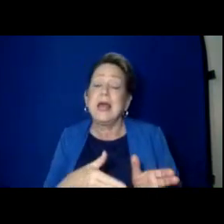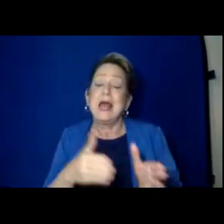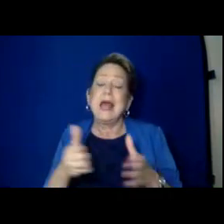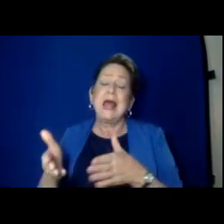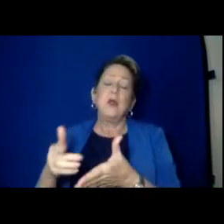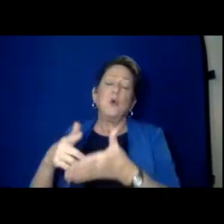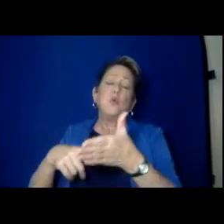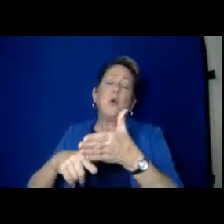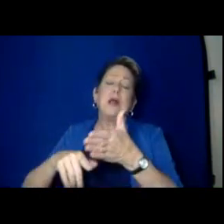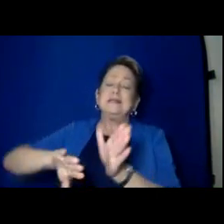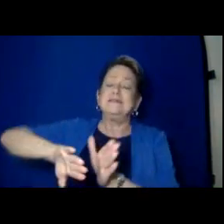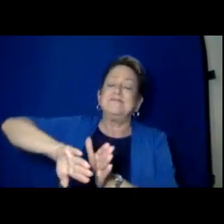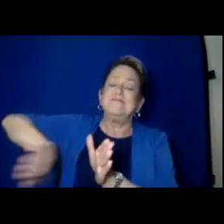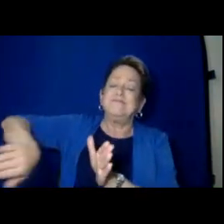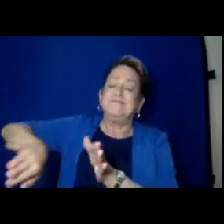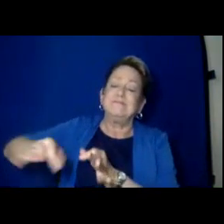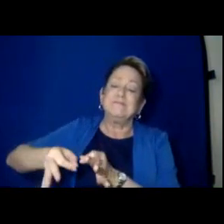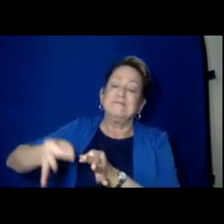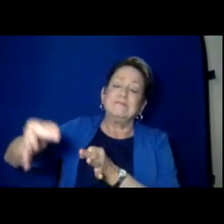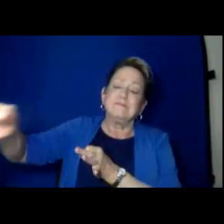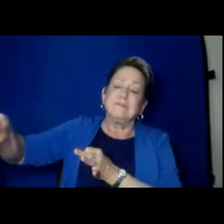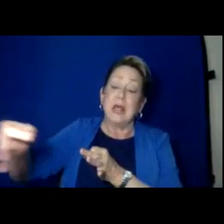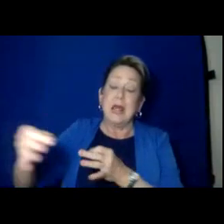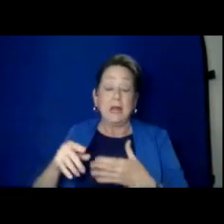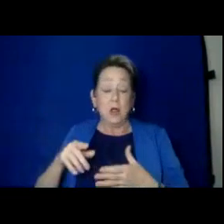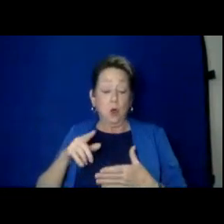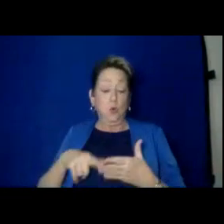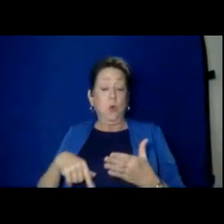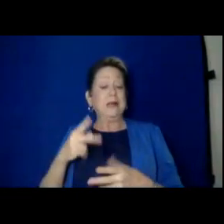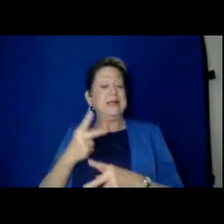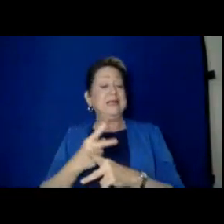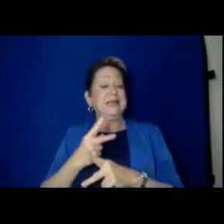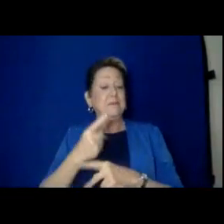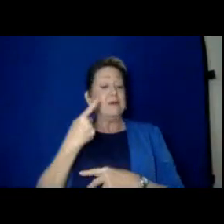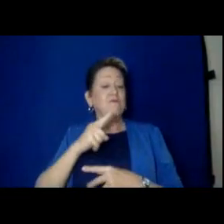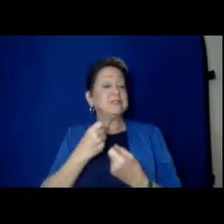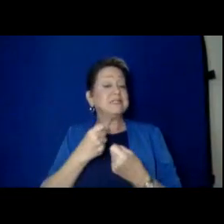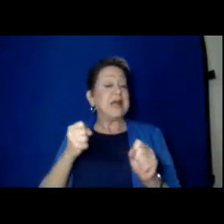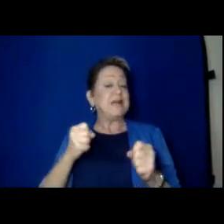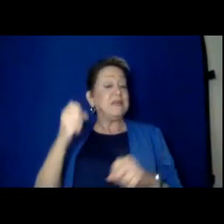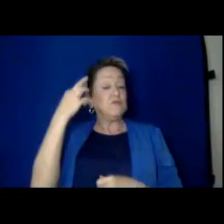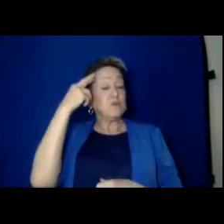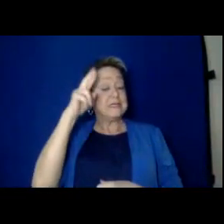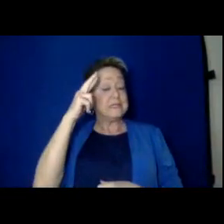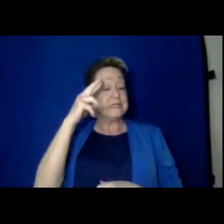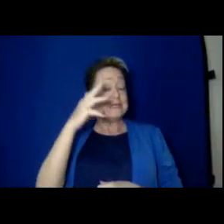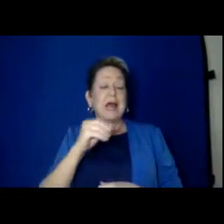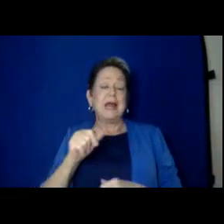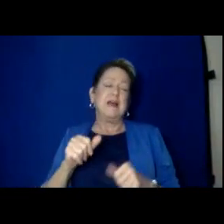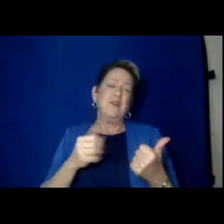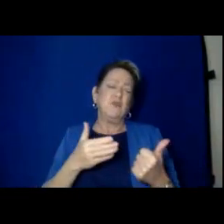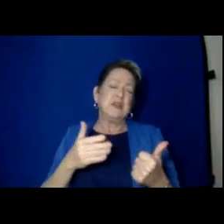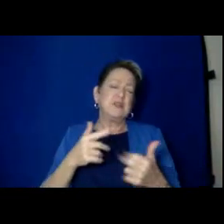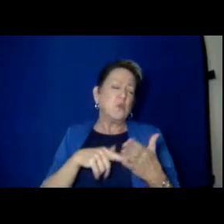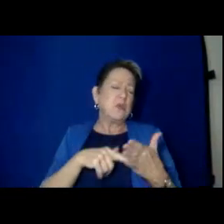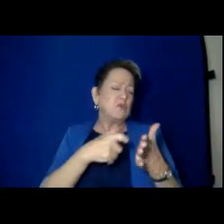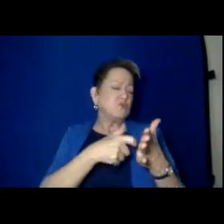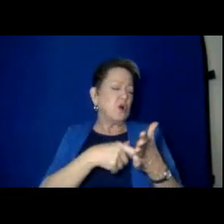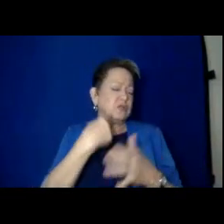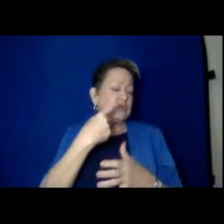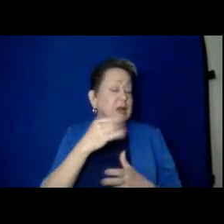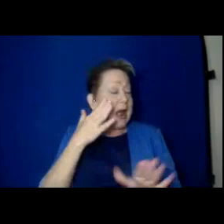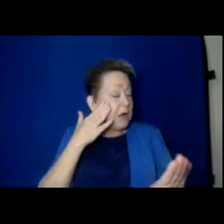off, what is staying on for safety and other things, and what those costs may look like. And I know